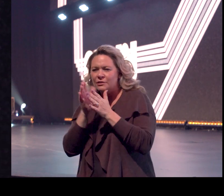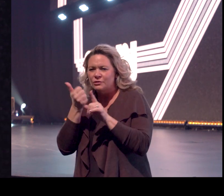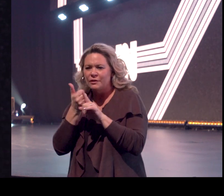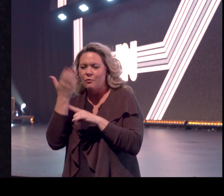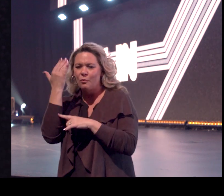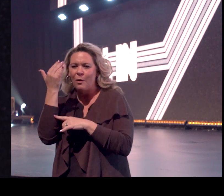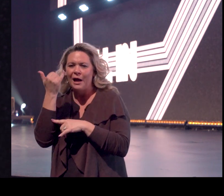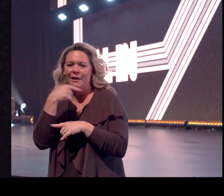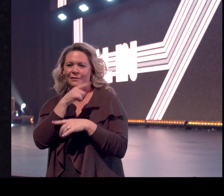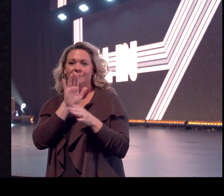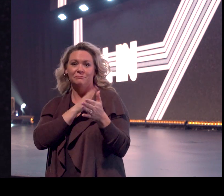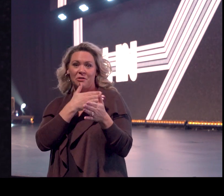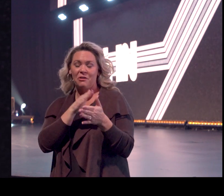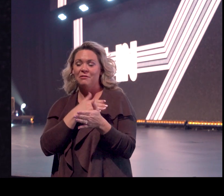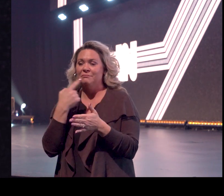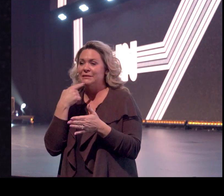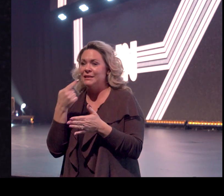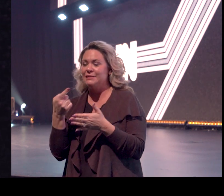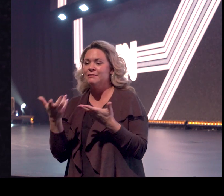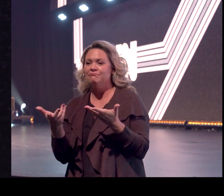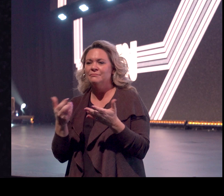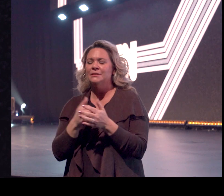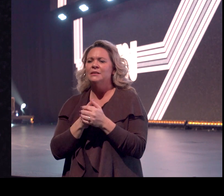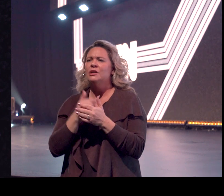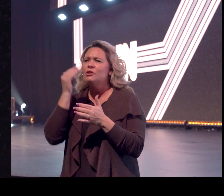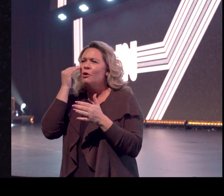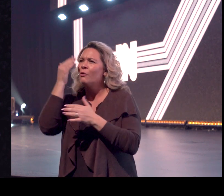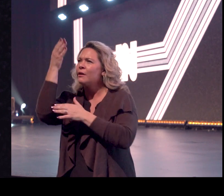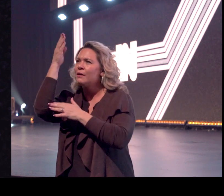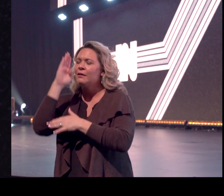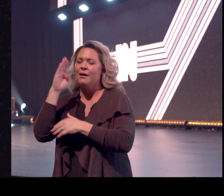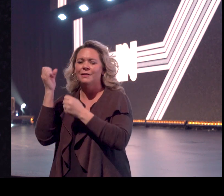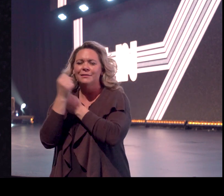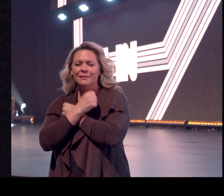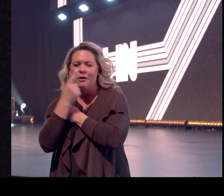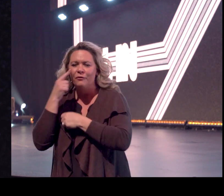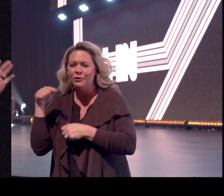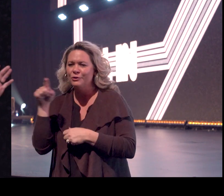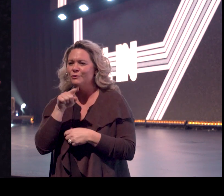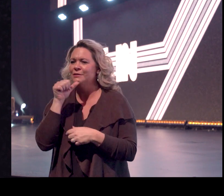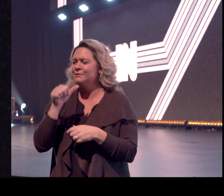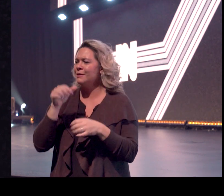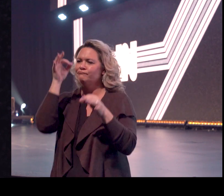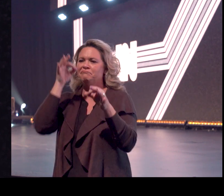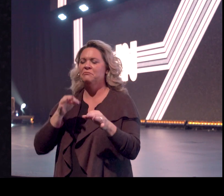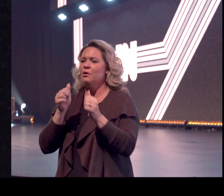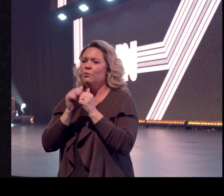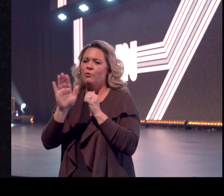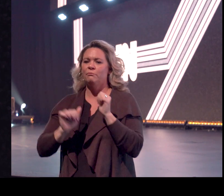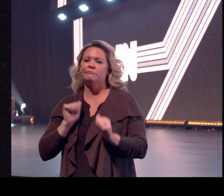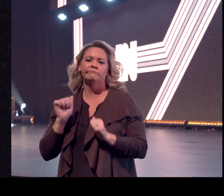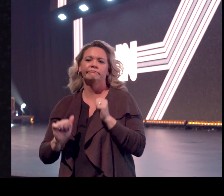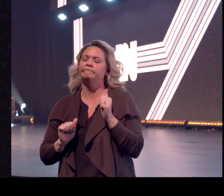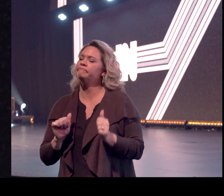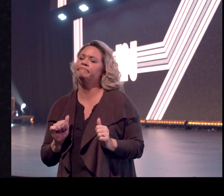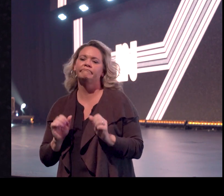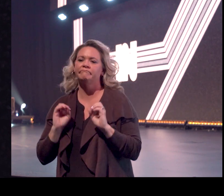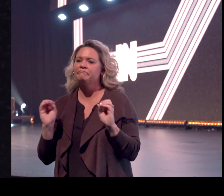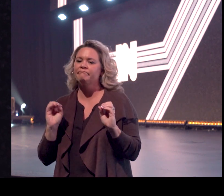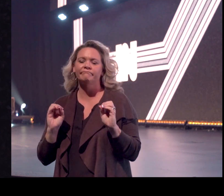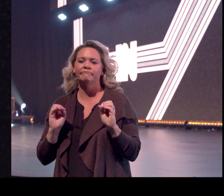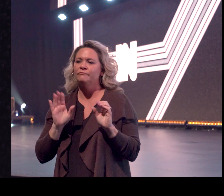ever ask yourself why, kind of like that song, just know this, that God's love for you isn't dictated by your